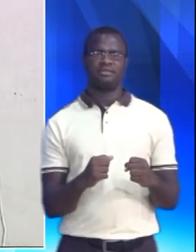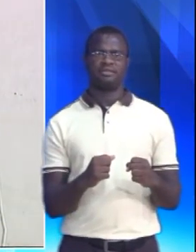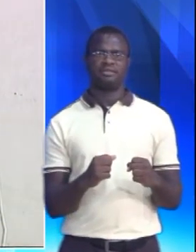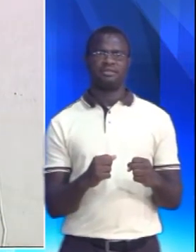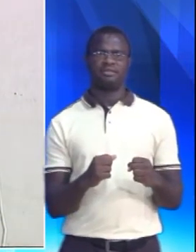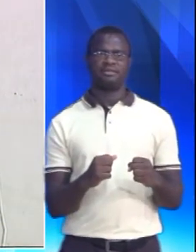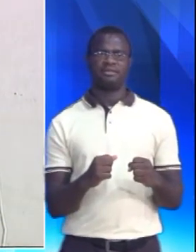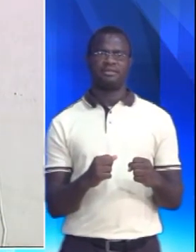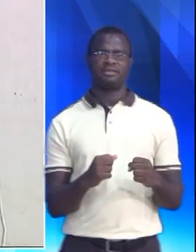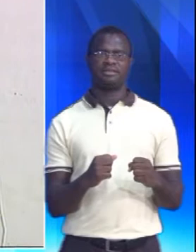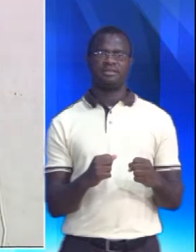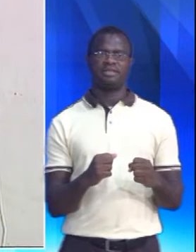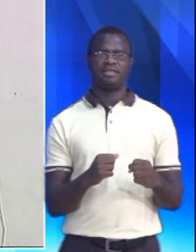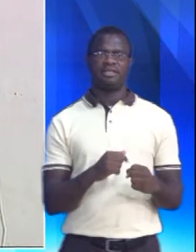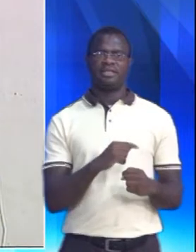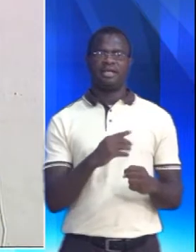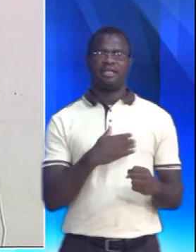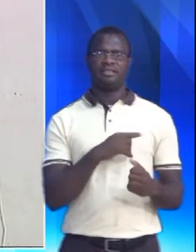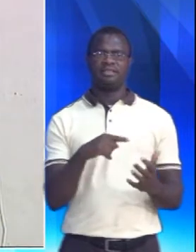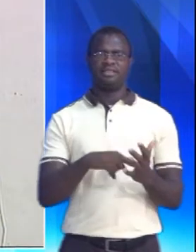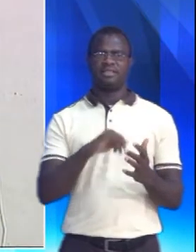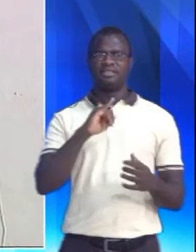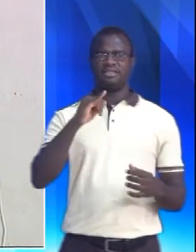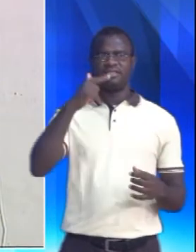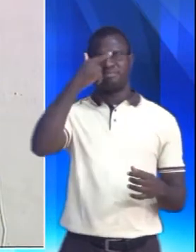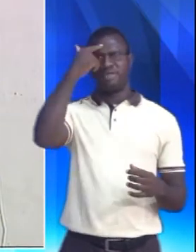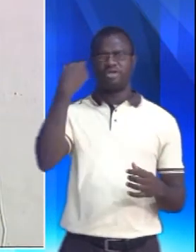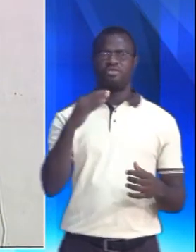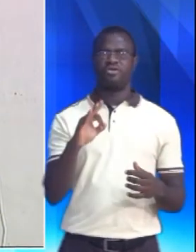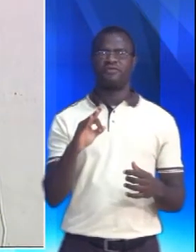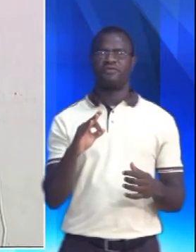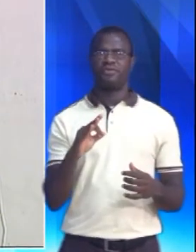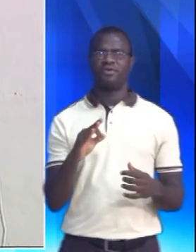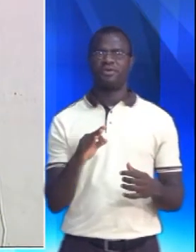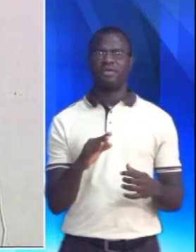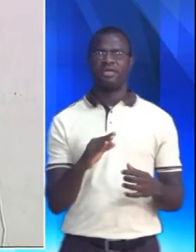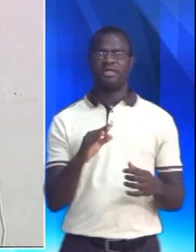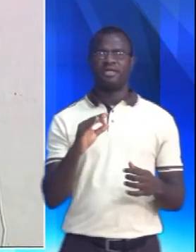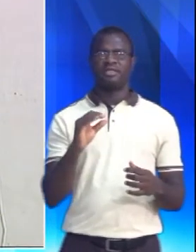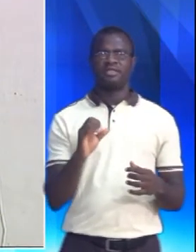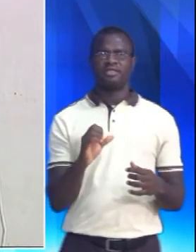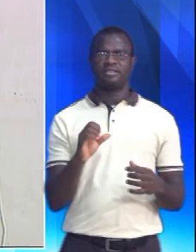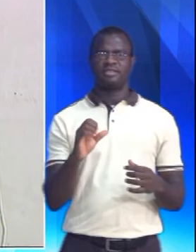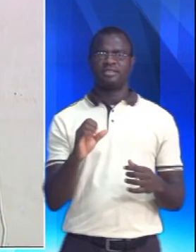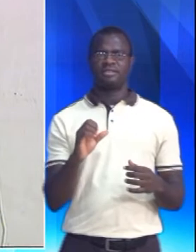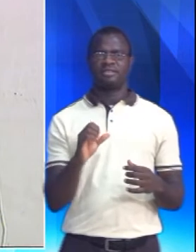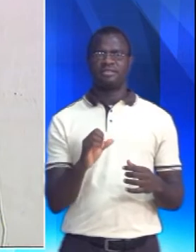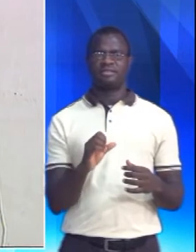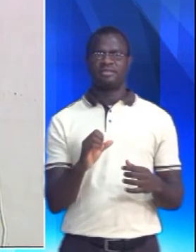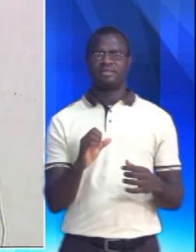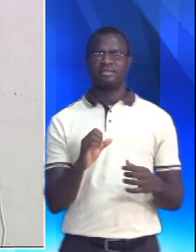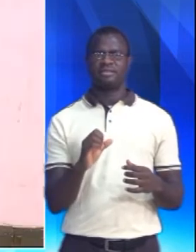existence or being as a result of situations where a certain